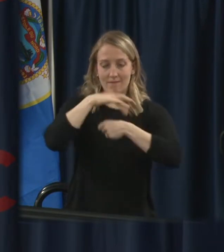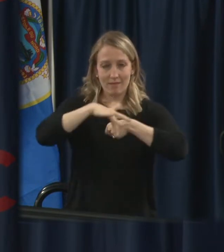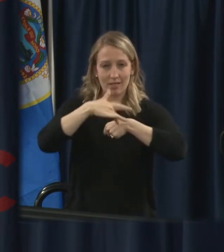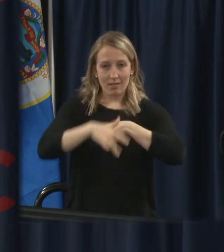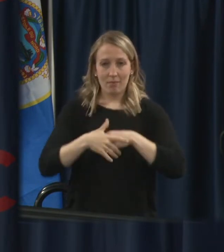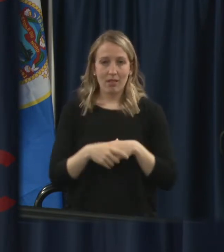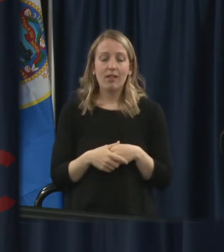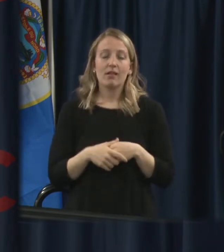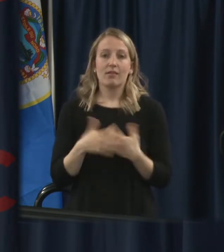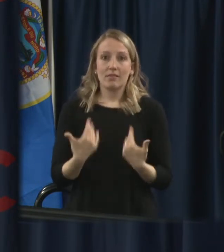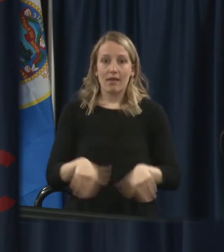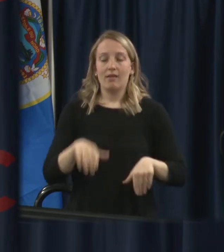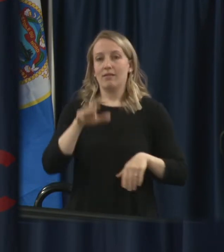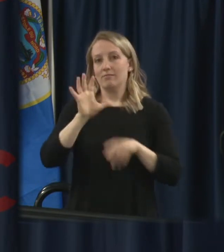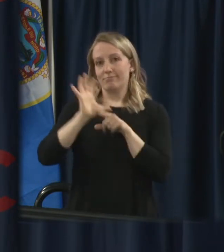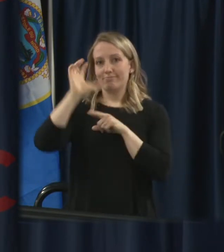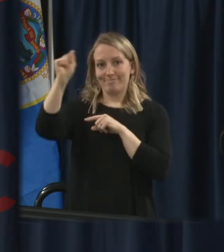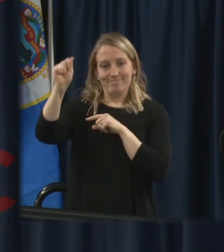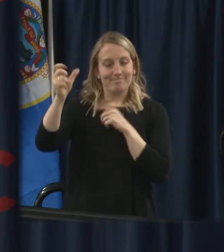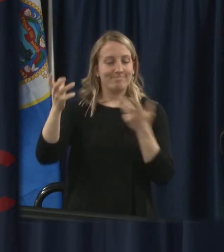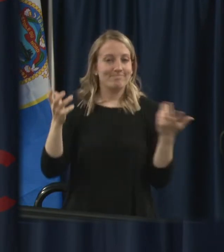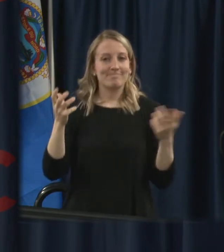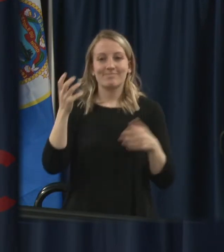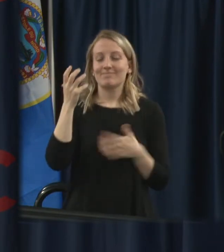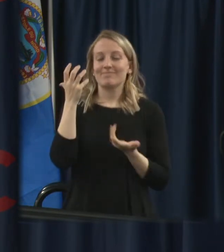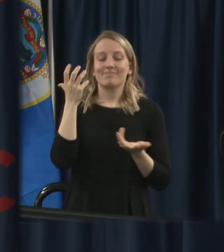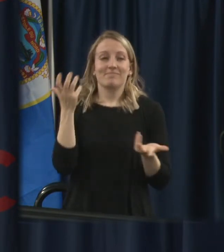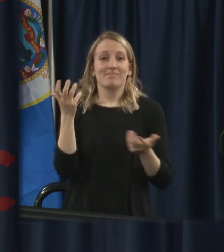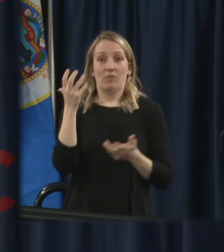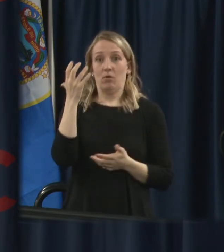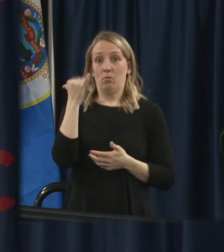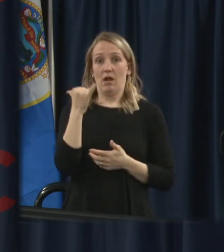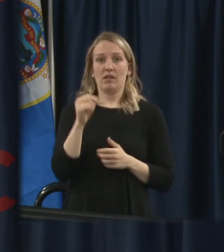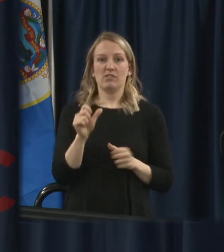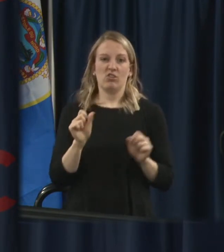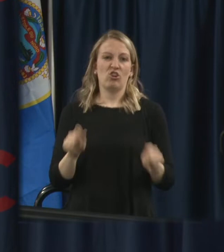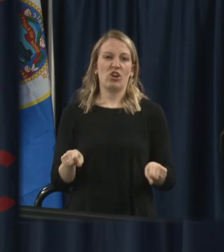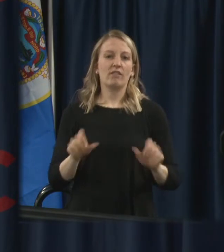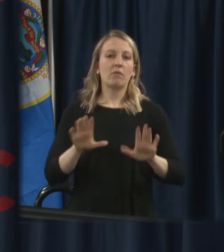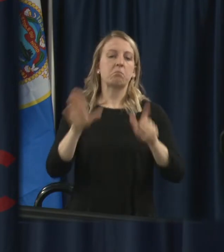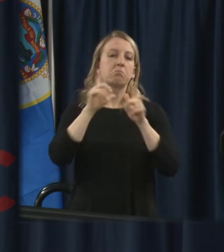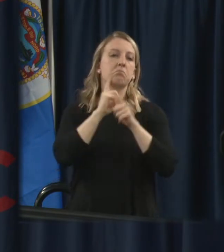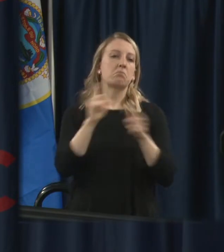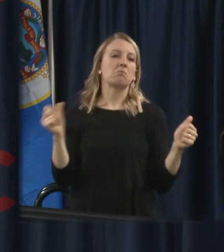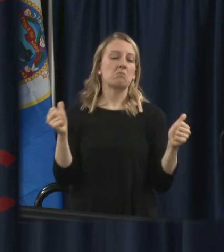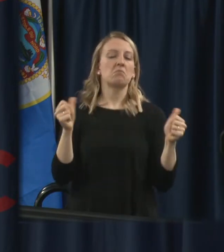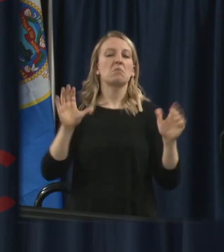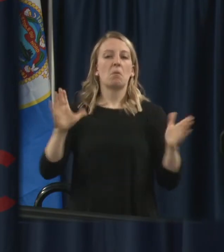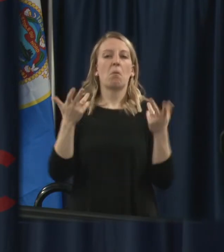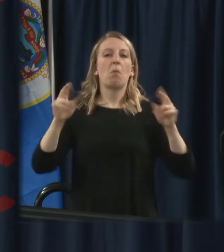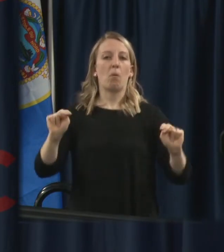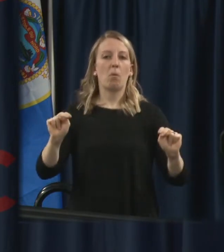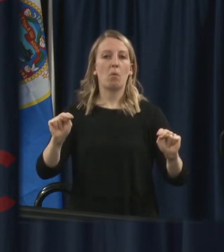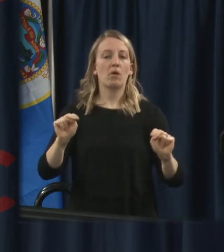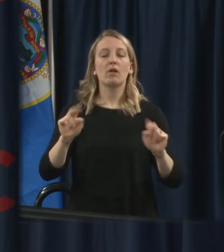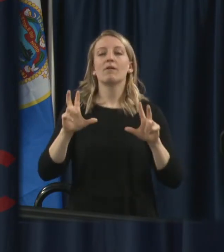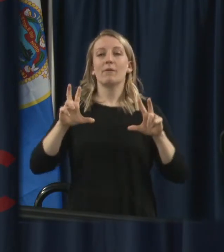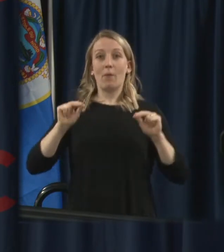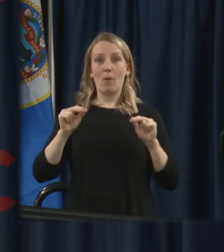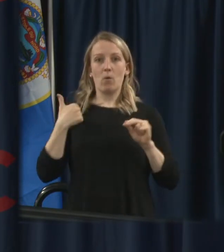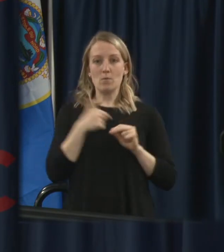And that is something truly spectacular, because we could have done every man for himself, but we stood together and we fought it out.